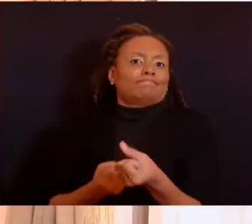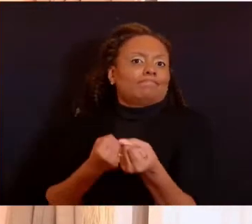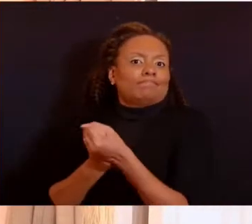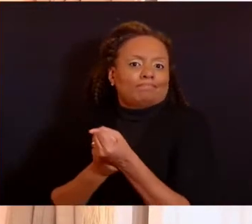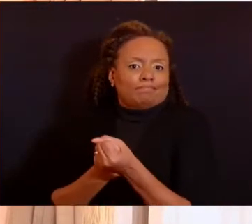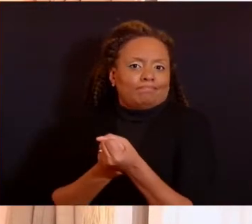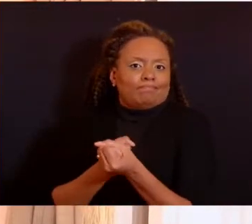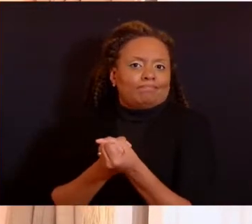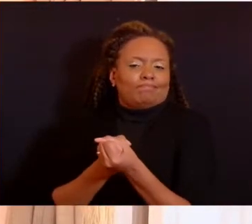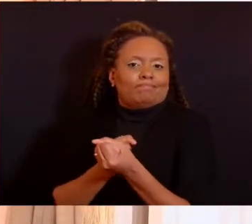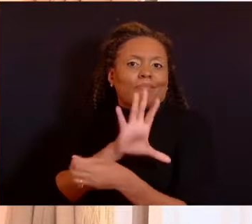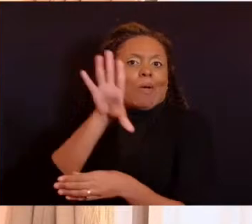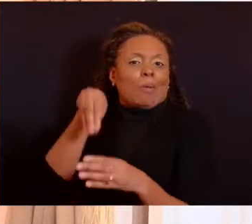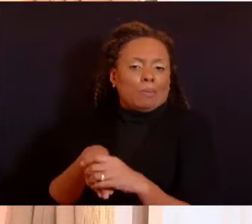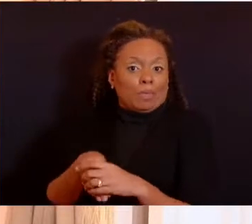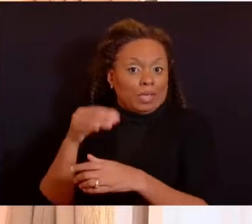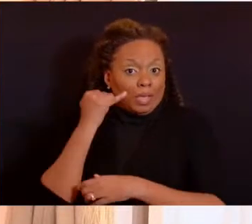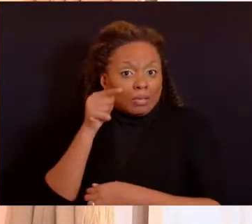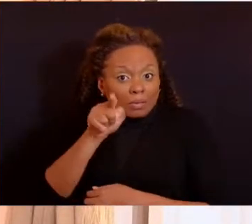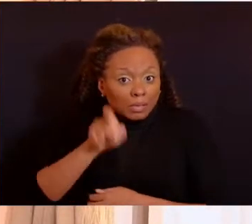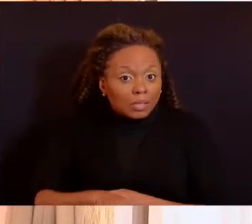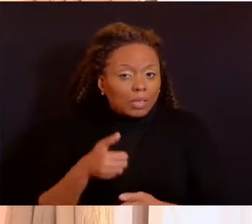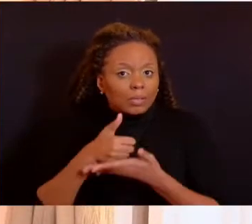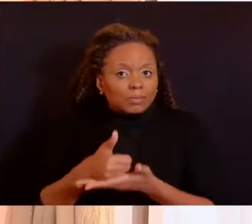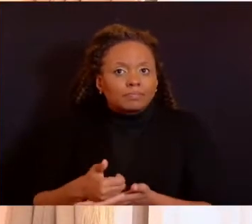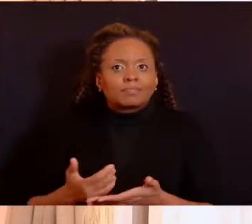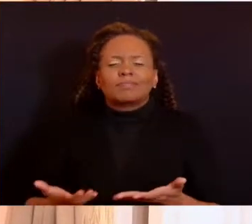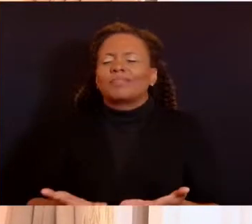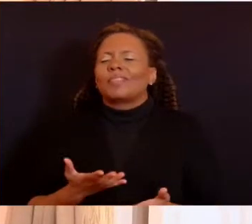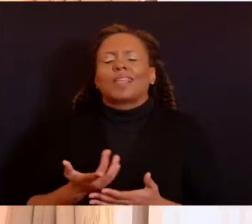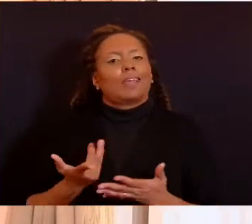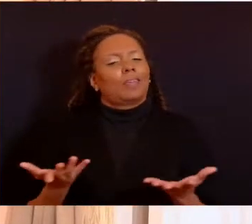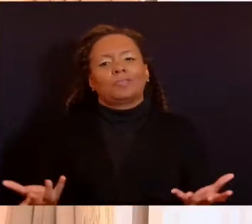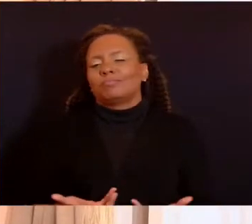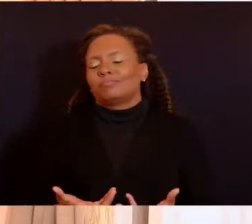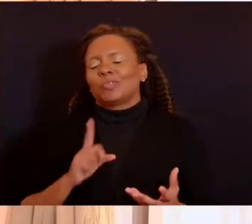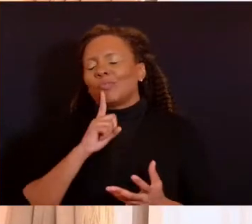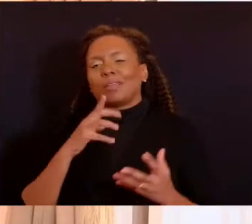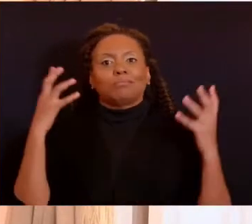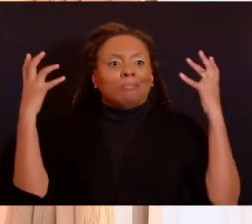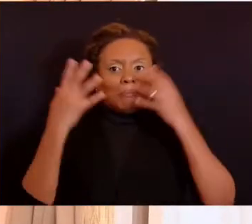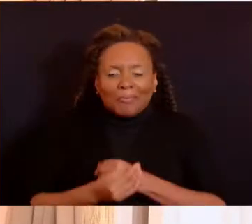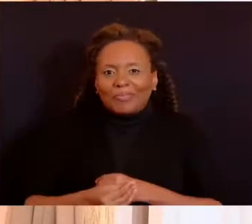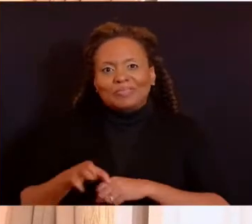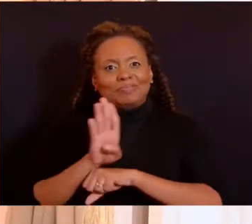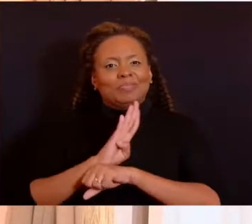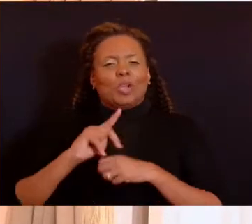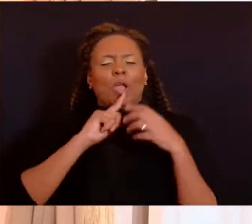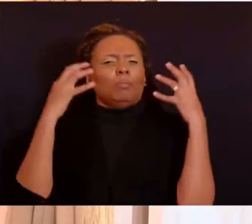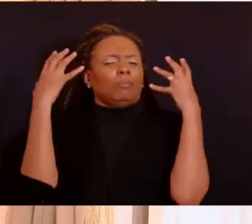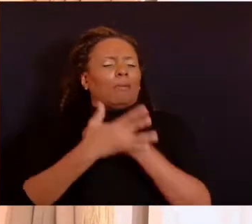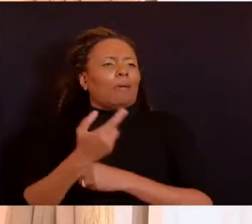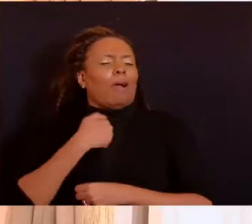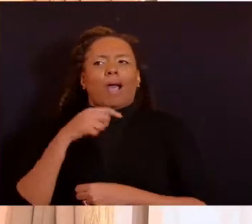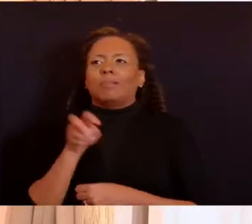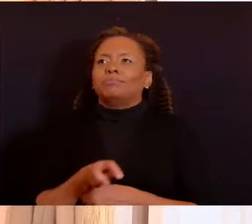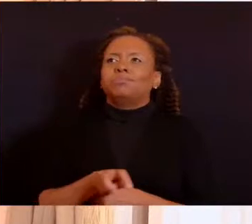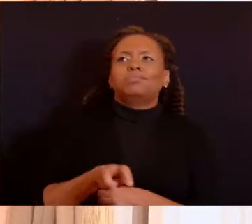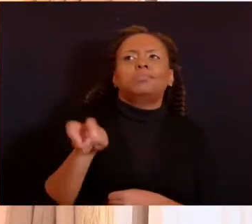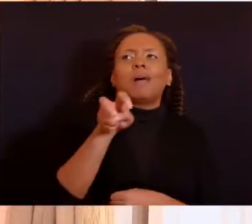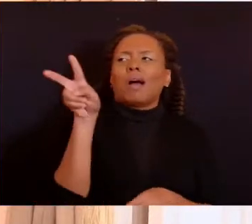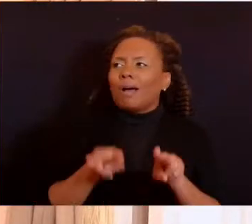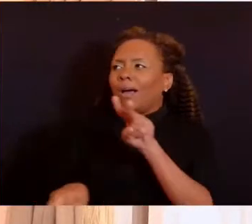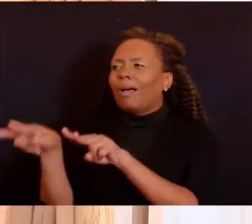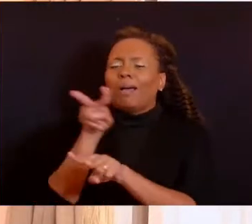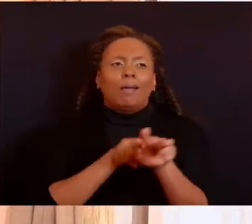to do so. Those who need help, and that's the beautiful thing about this country, that in this country, as I went through from St. Lucie